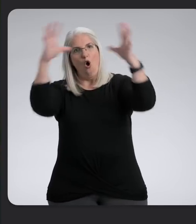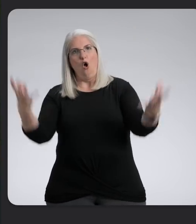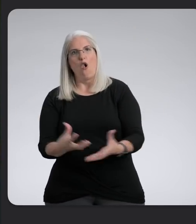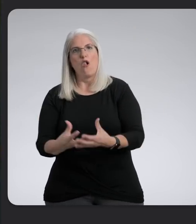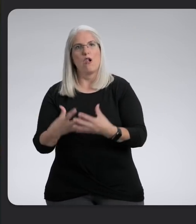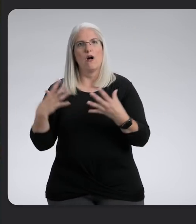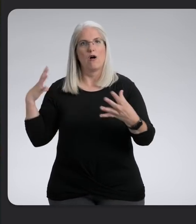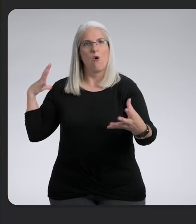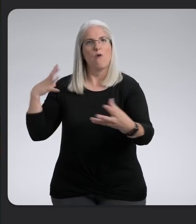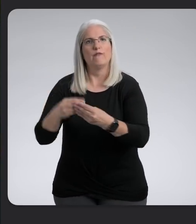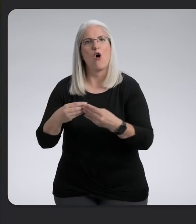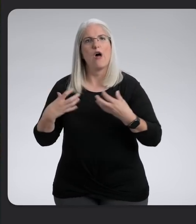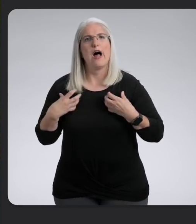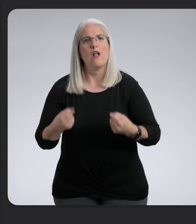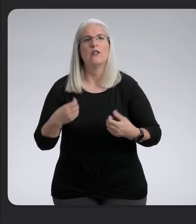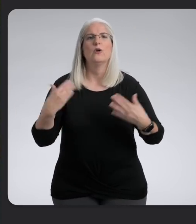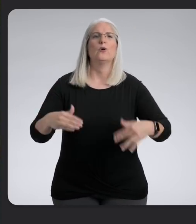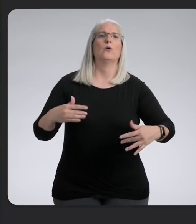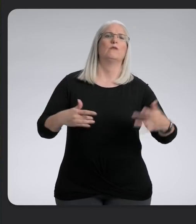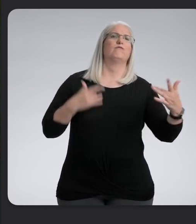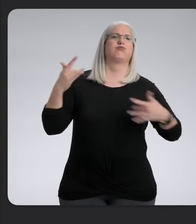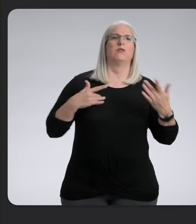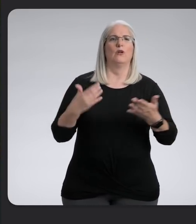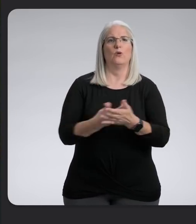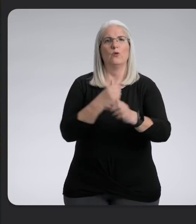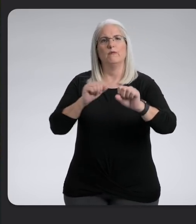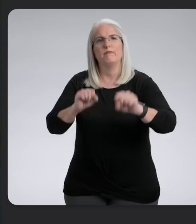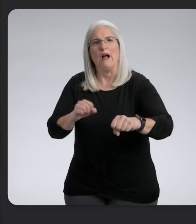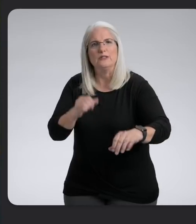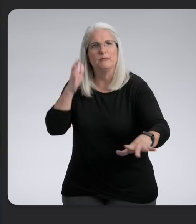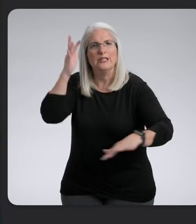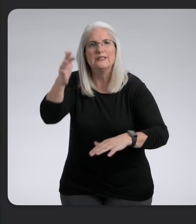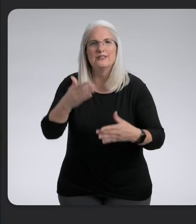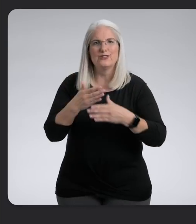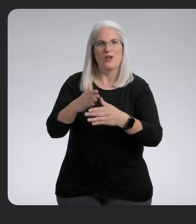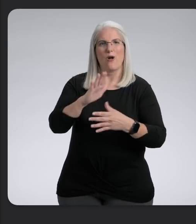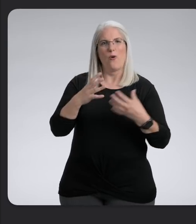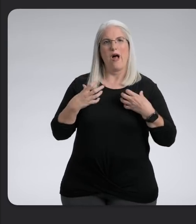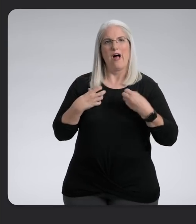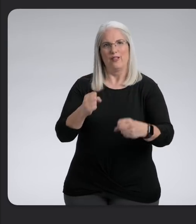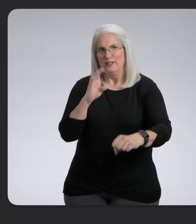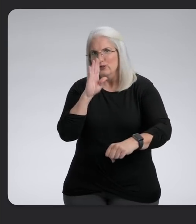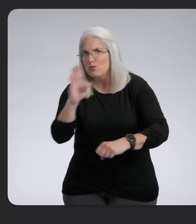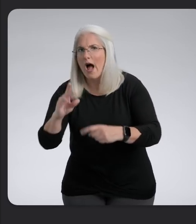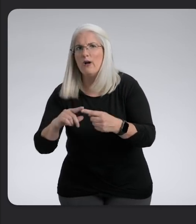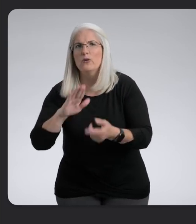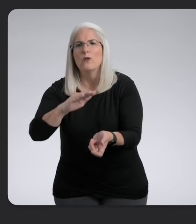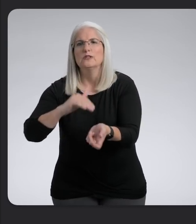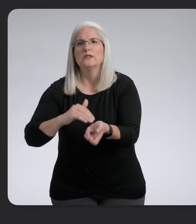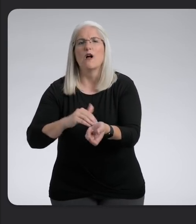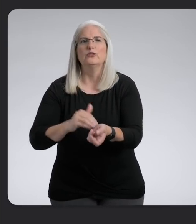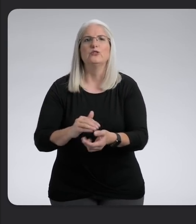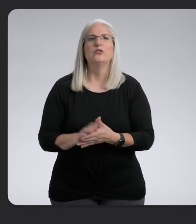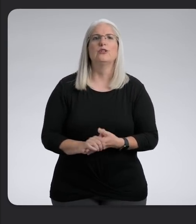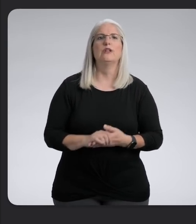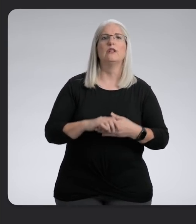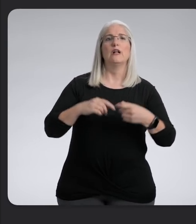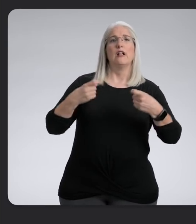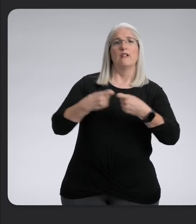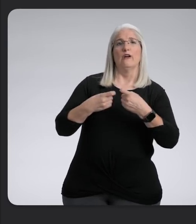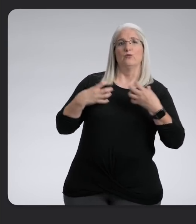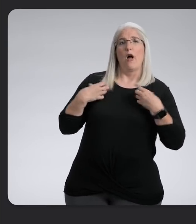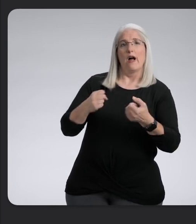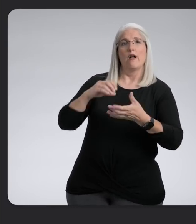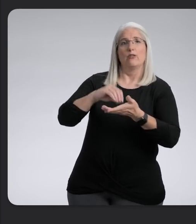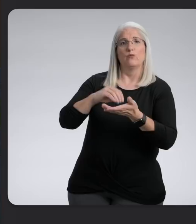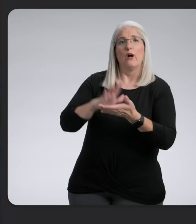excited about this new capability to share your data from the Health app directly with your doctor. These electronic health record companies in the US will be the first to